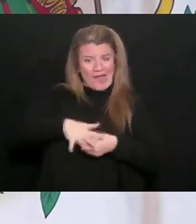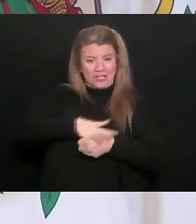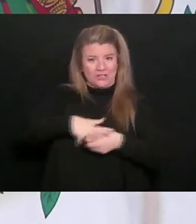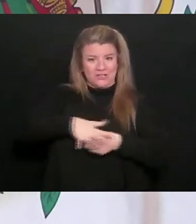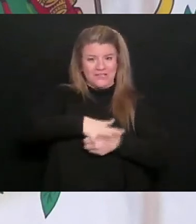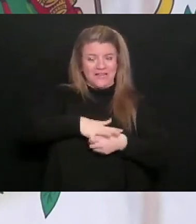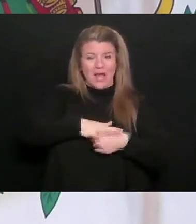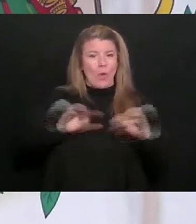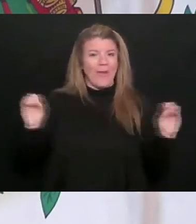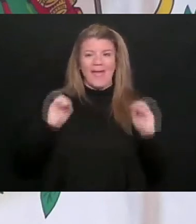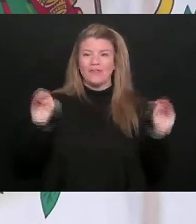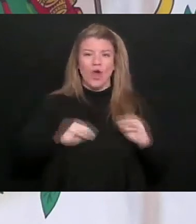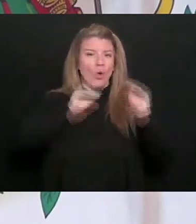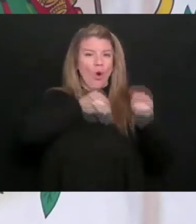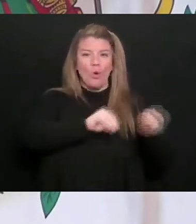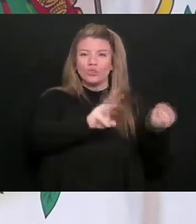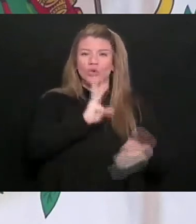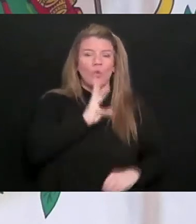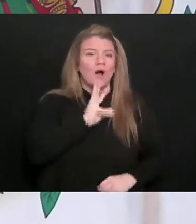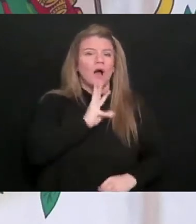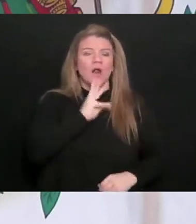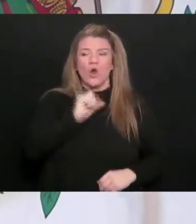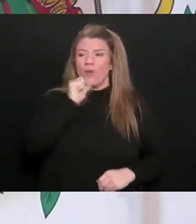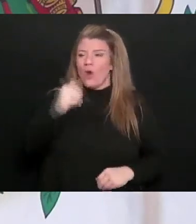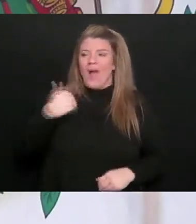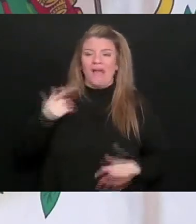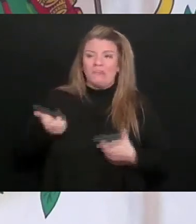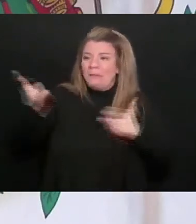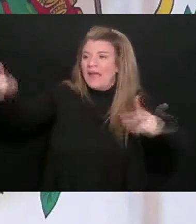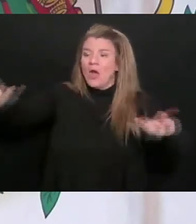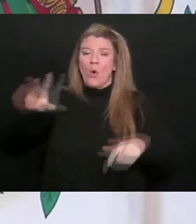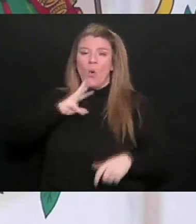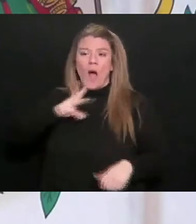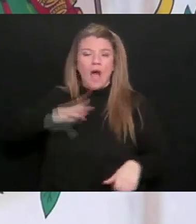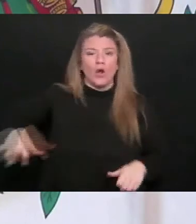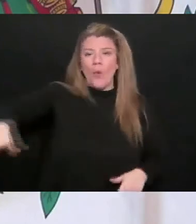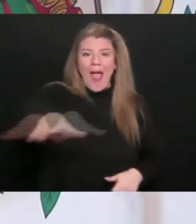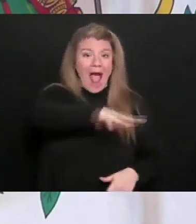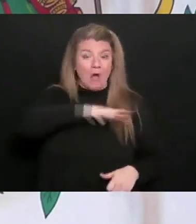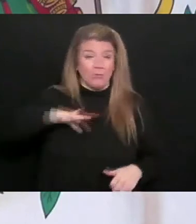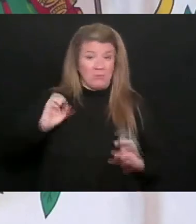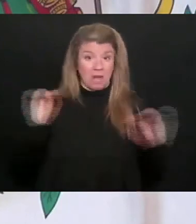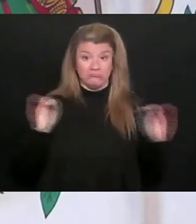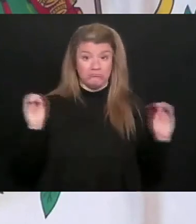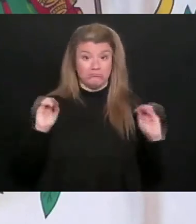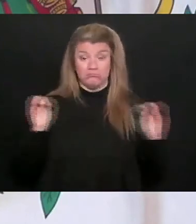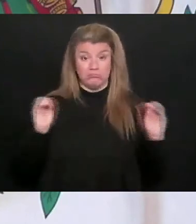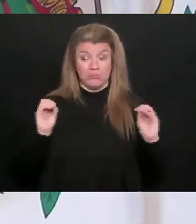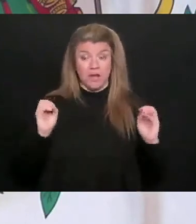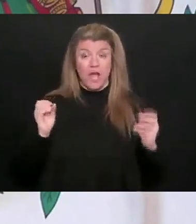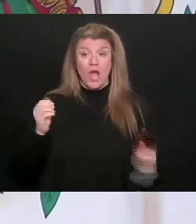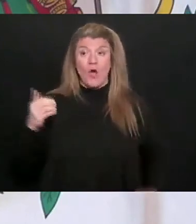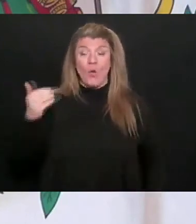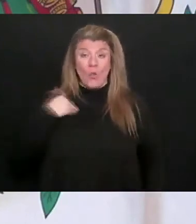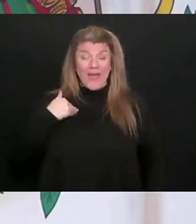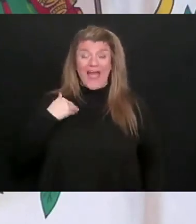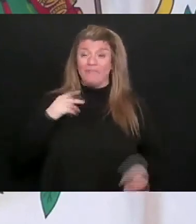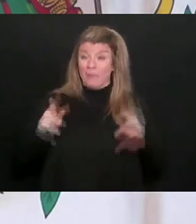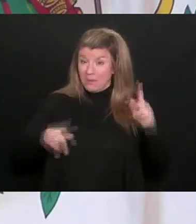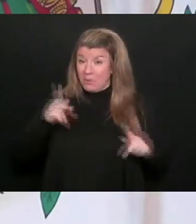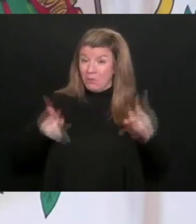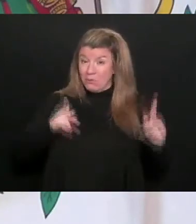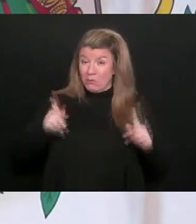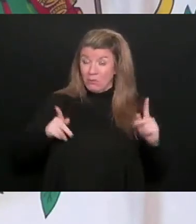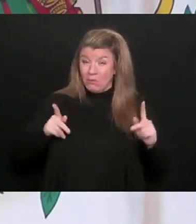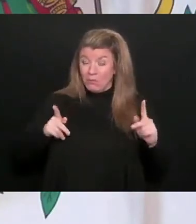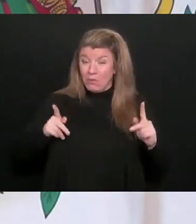have an ocean all the way around us or a big Great Lake all the way around us. We absolutely have people, 2/3 of the population